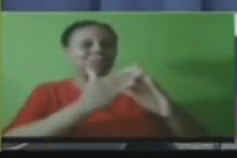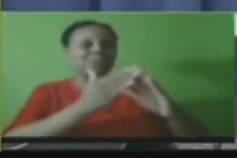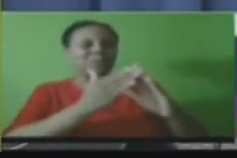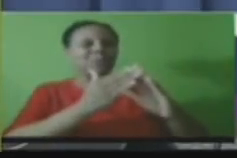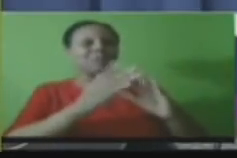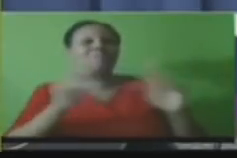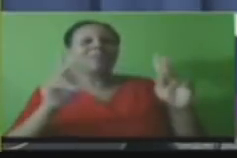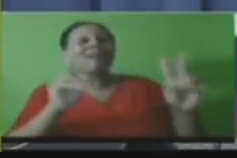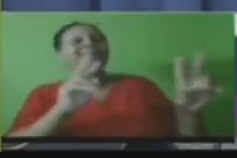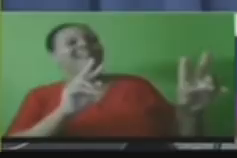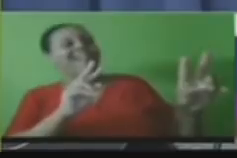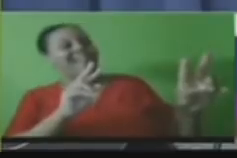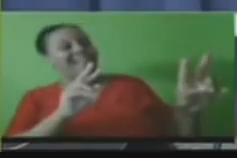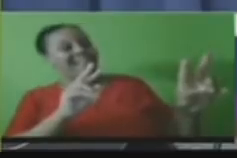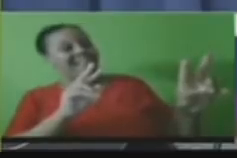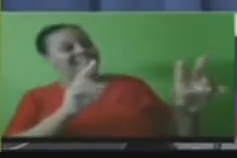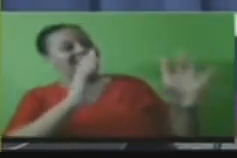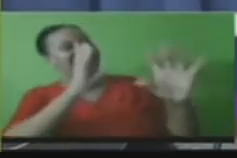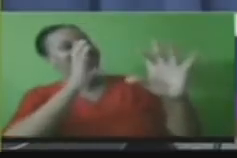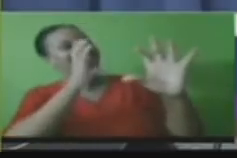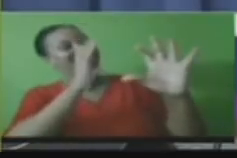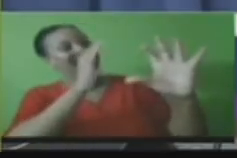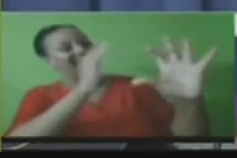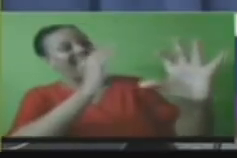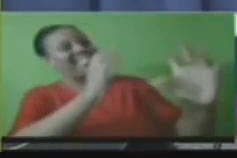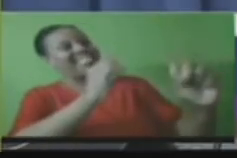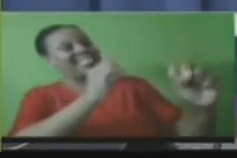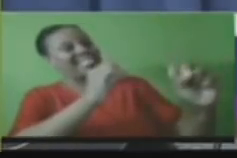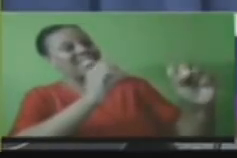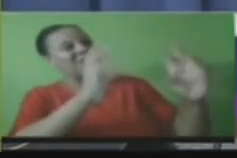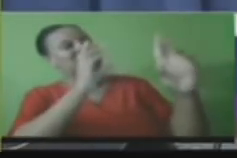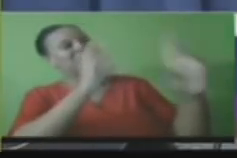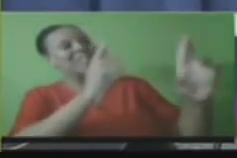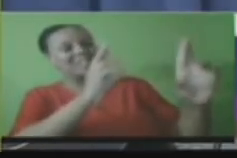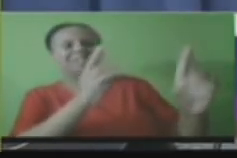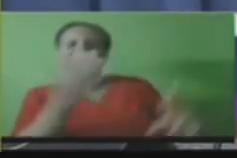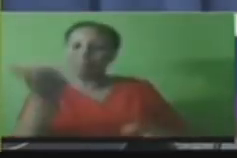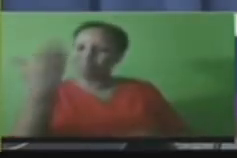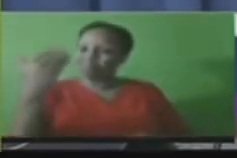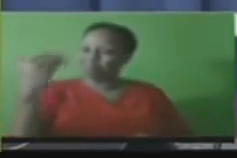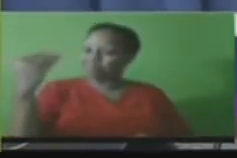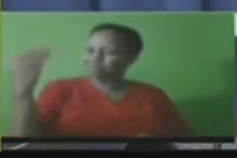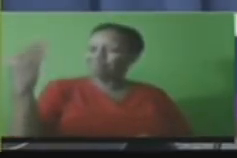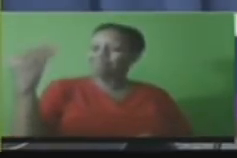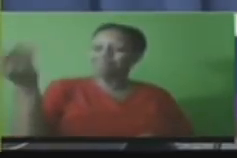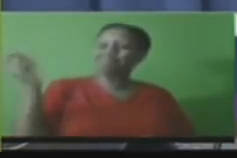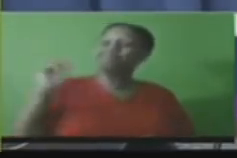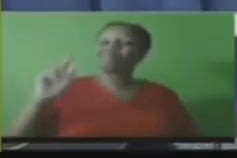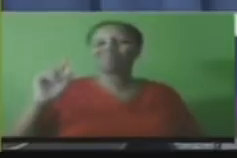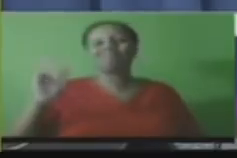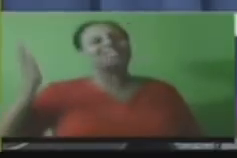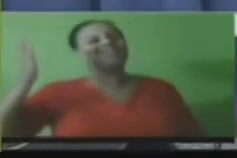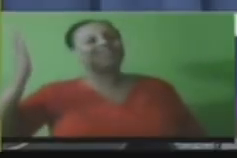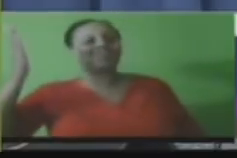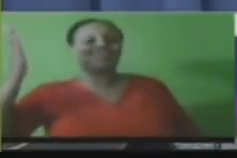the need to be vaccinated. So that's communications. Social media will be also